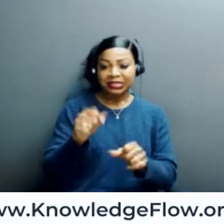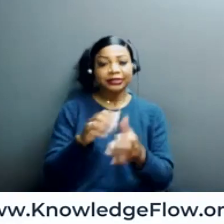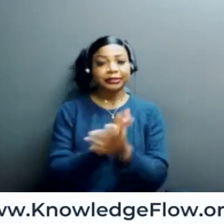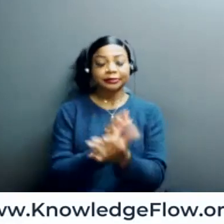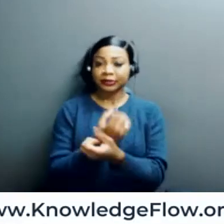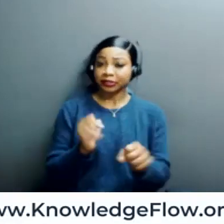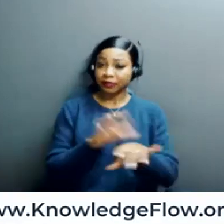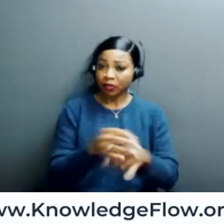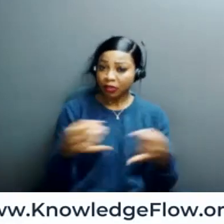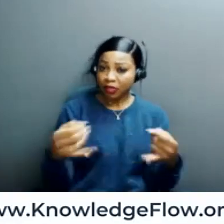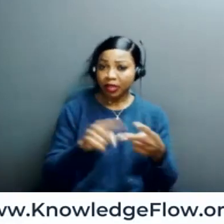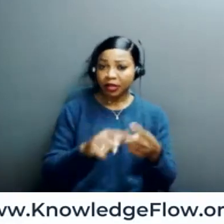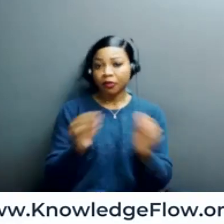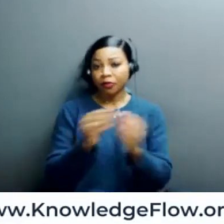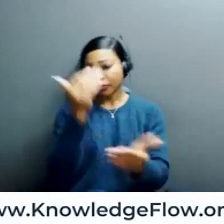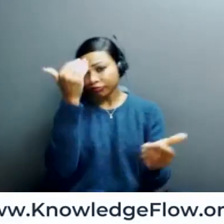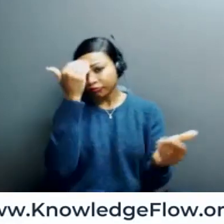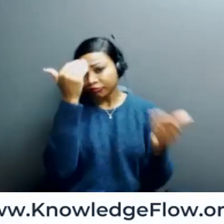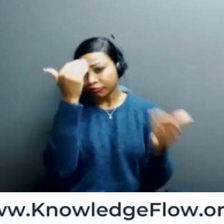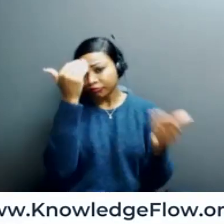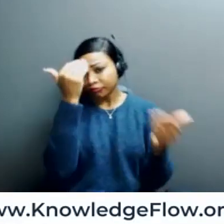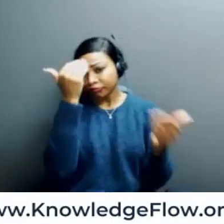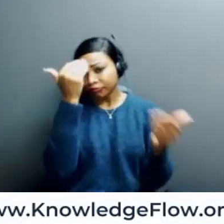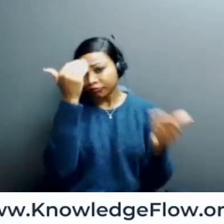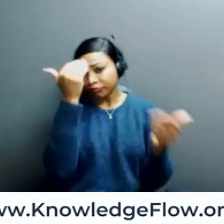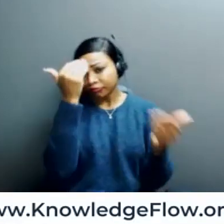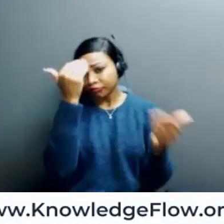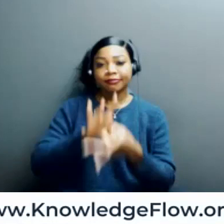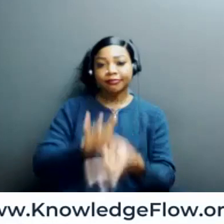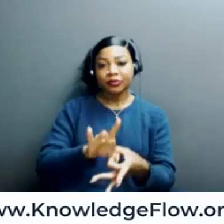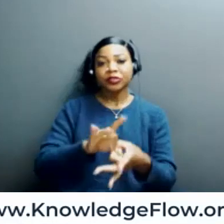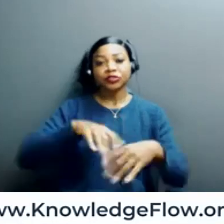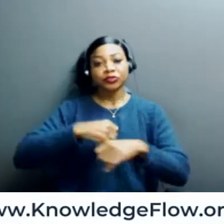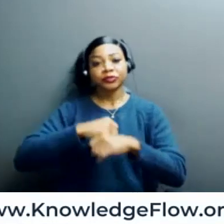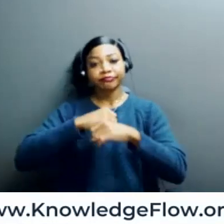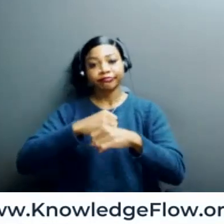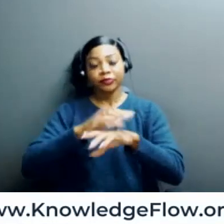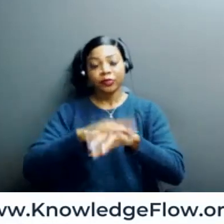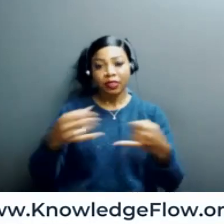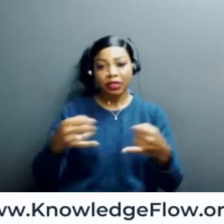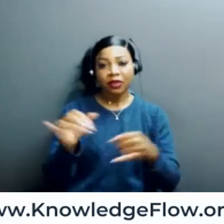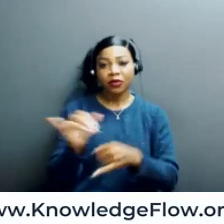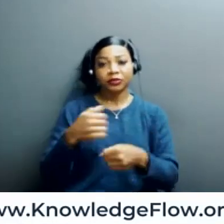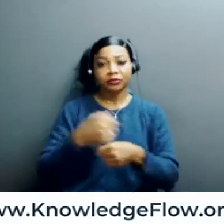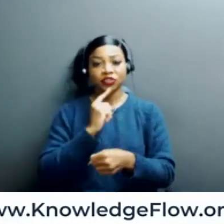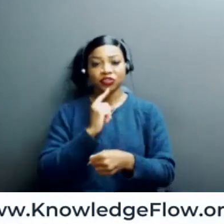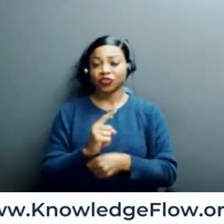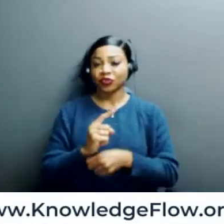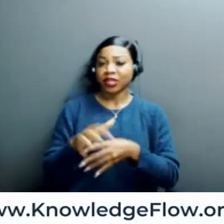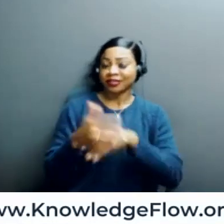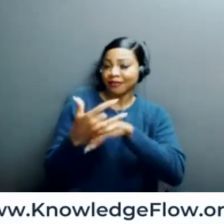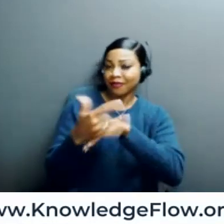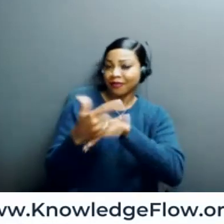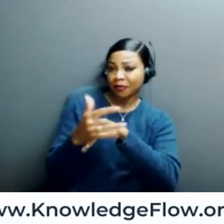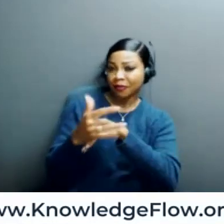and have more awareness in education on the issue but also maybe to consider cyber security as a career option because of the skills